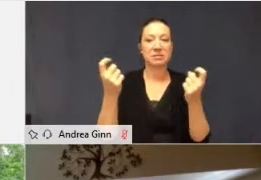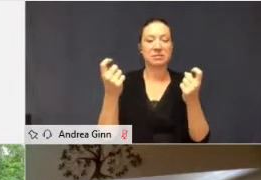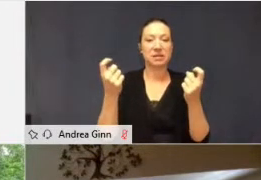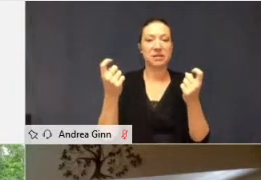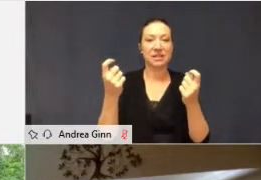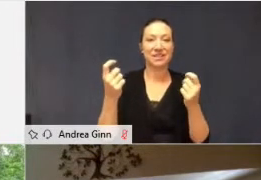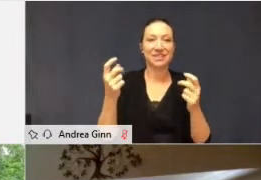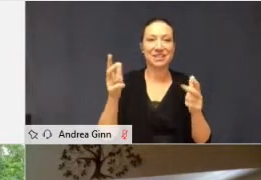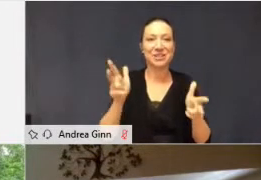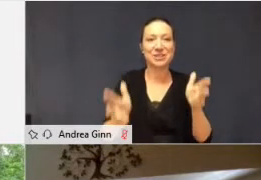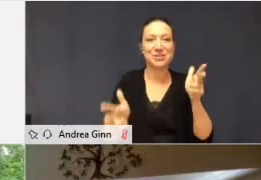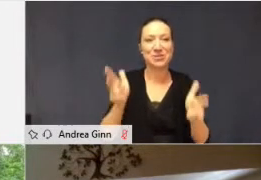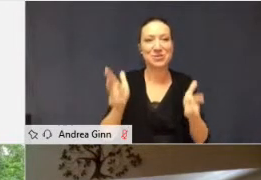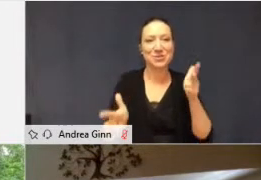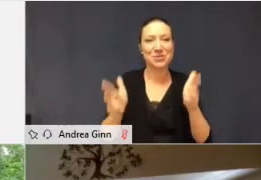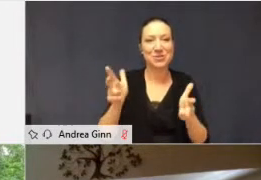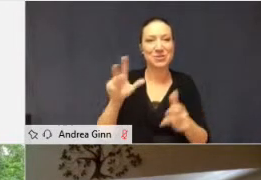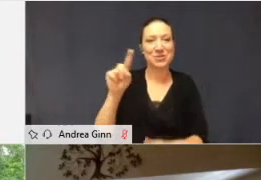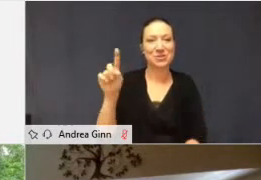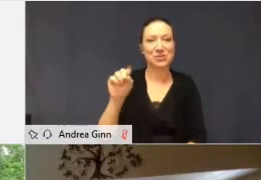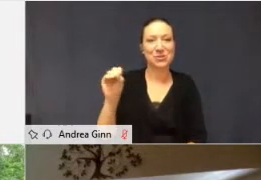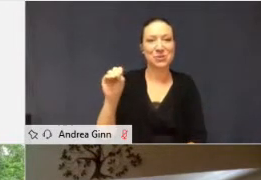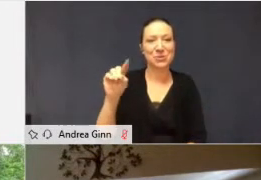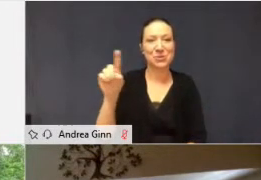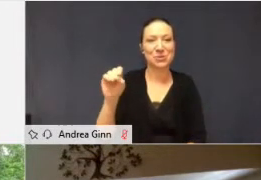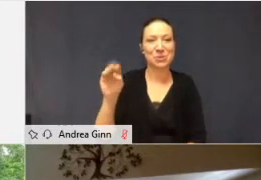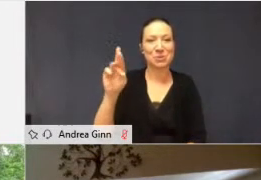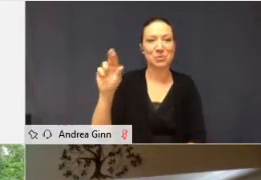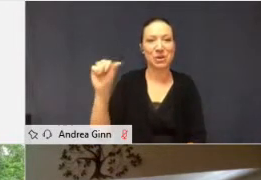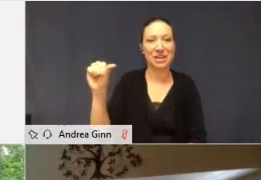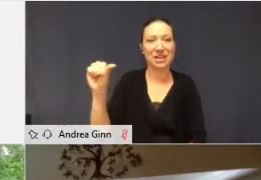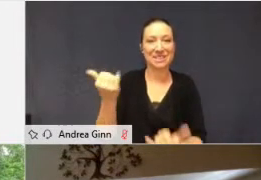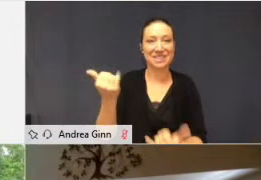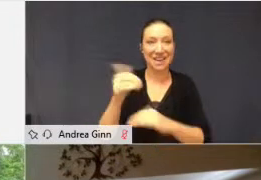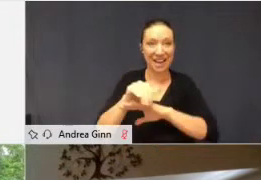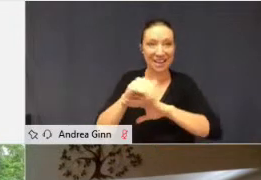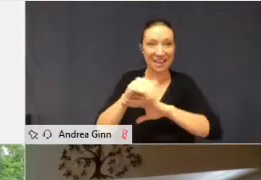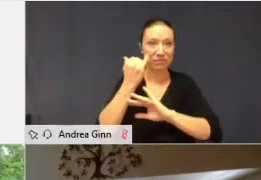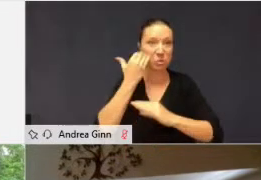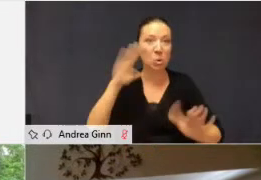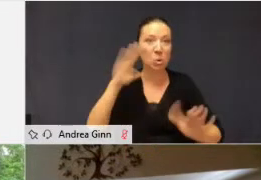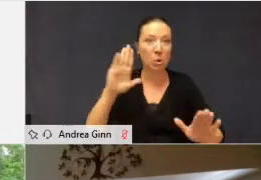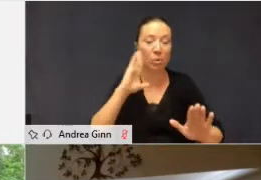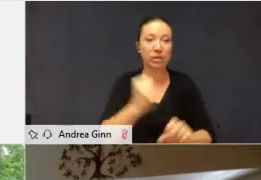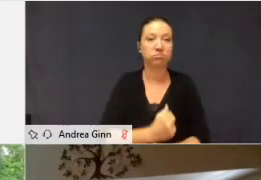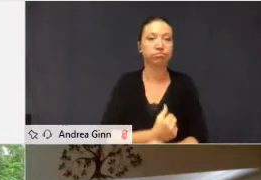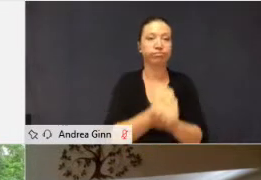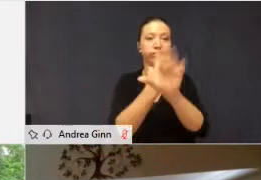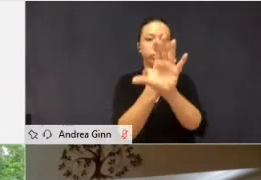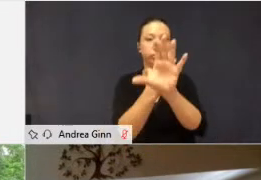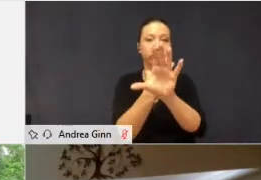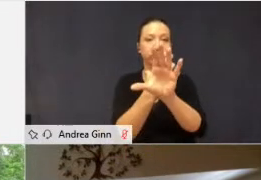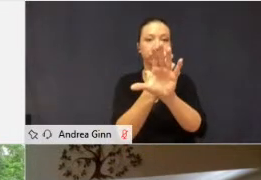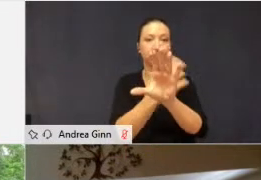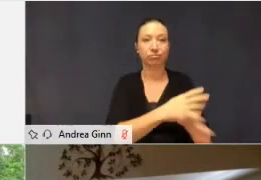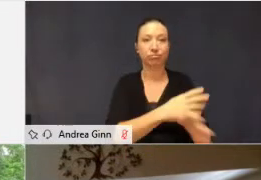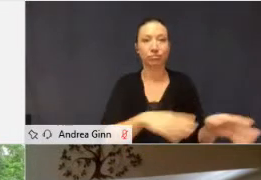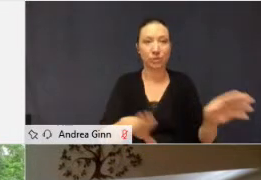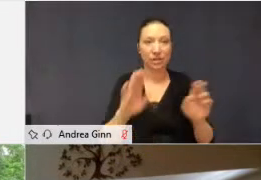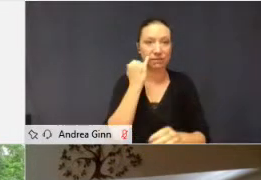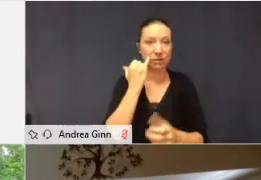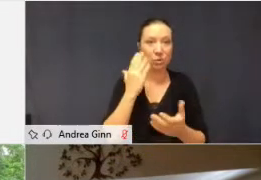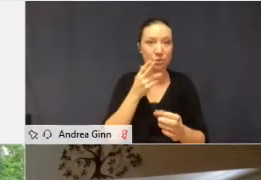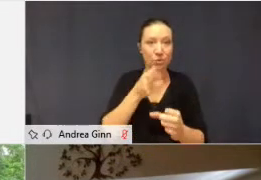Szobra night tonight for all those who don't know. So it's going to be virtual. So if you all want to join in, you can pick it